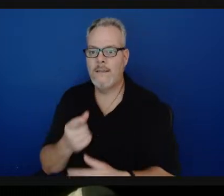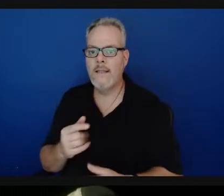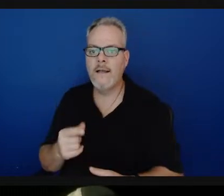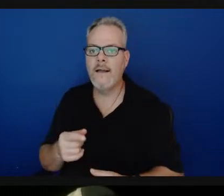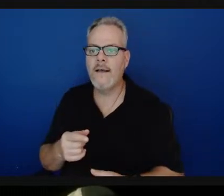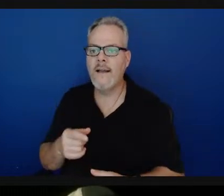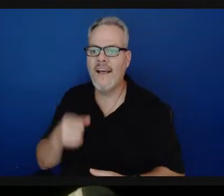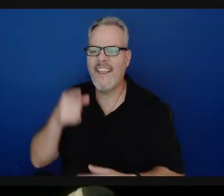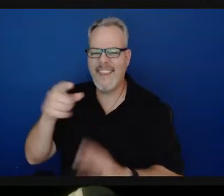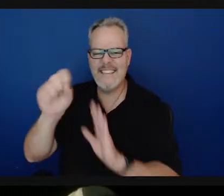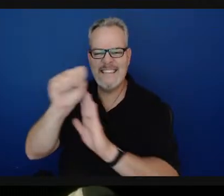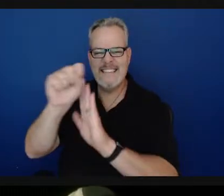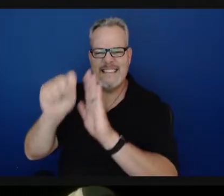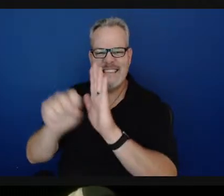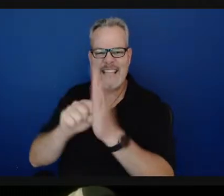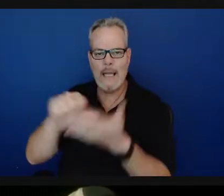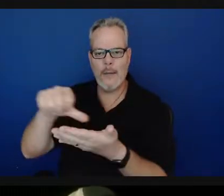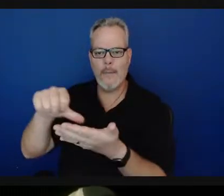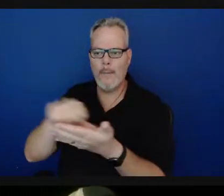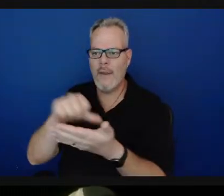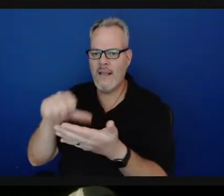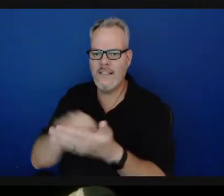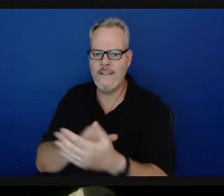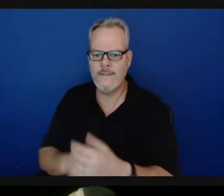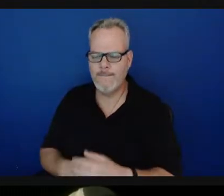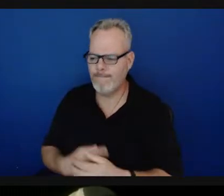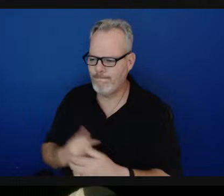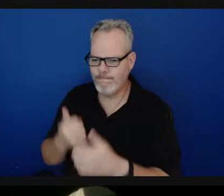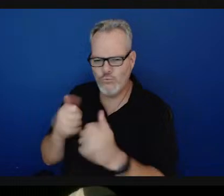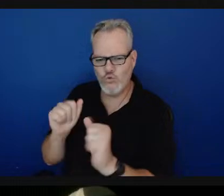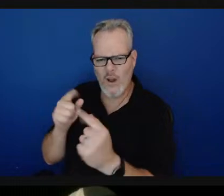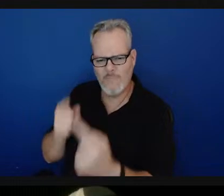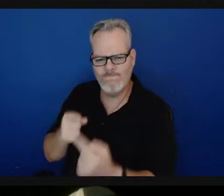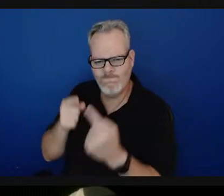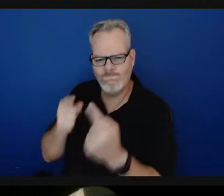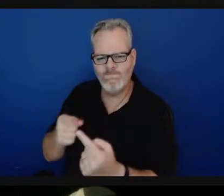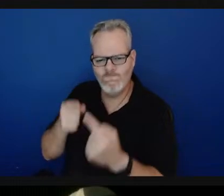state page, which is doesn't seem to want to reload for me here.